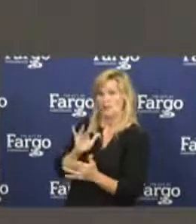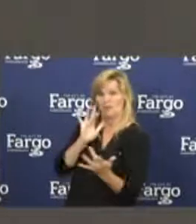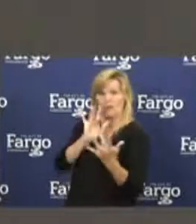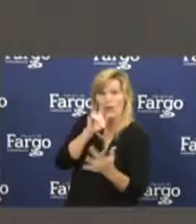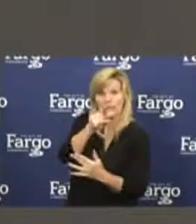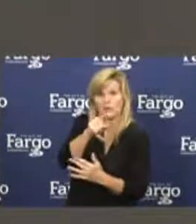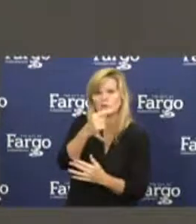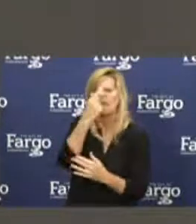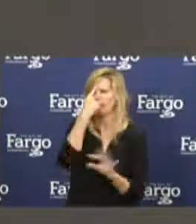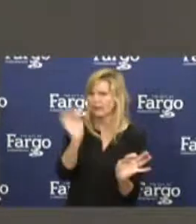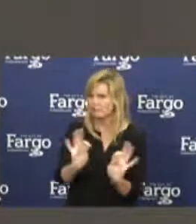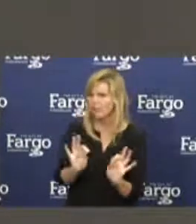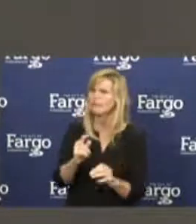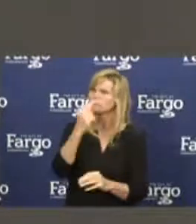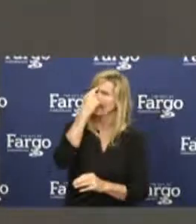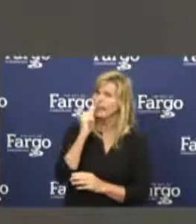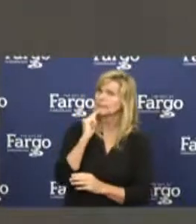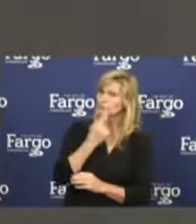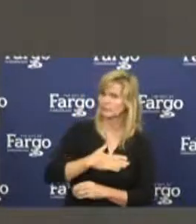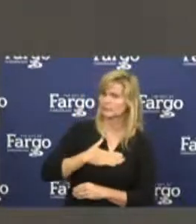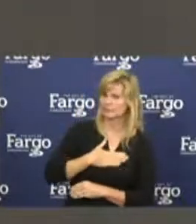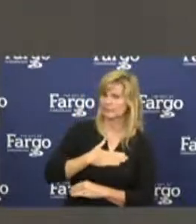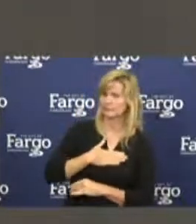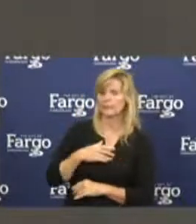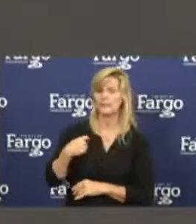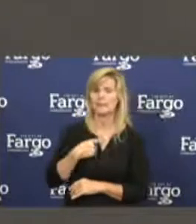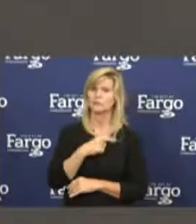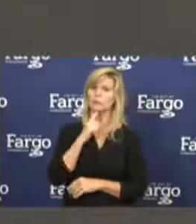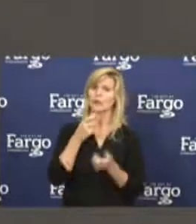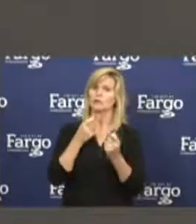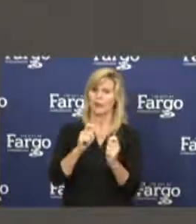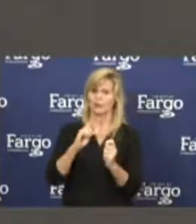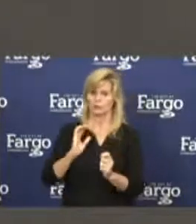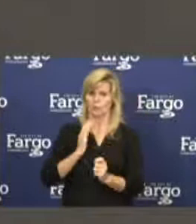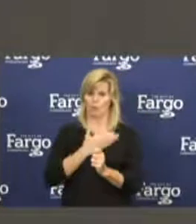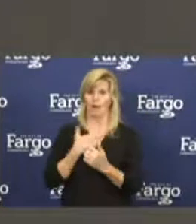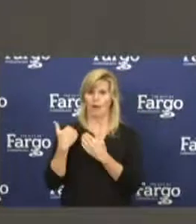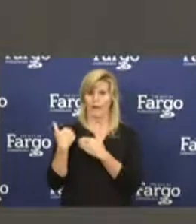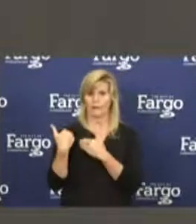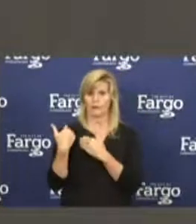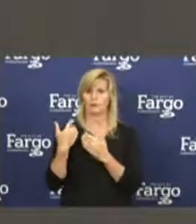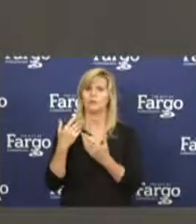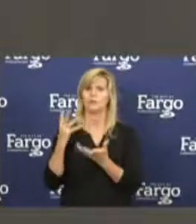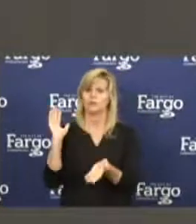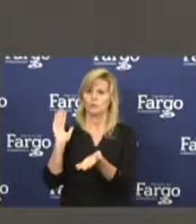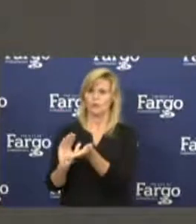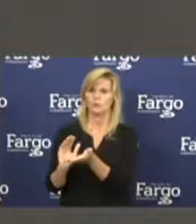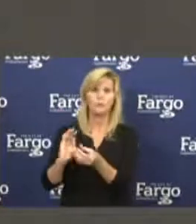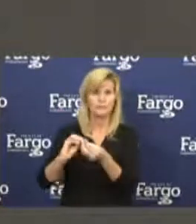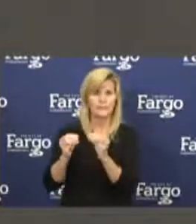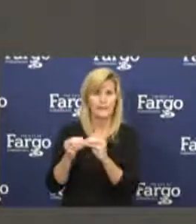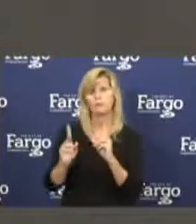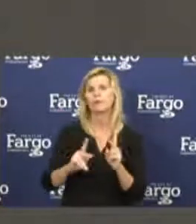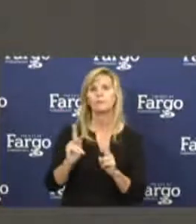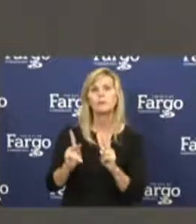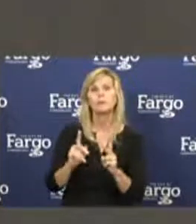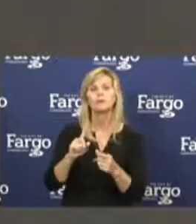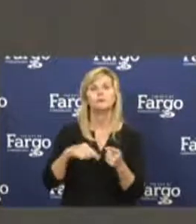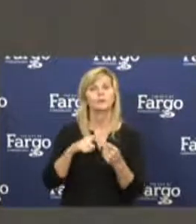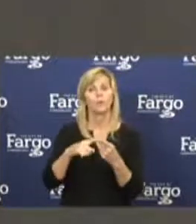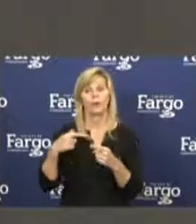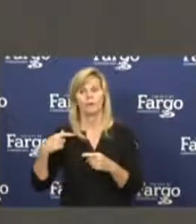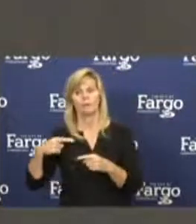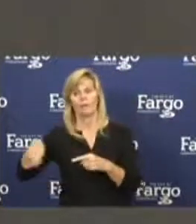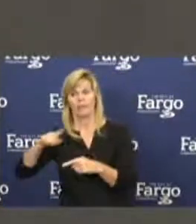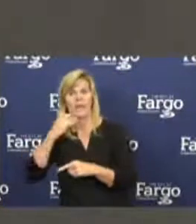take it serious, because we are just trying to do our effort and reducing the spread. So when you do get that